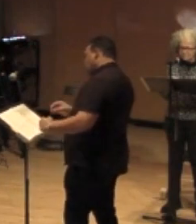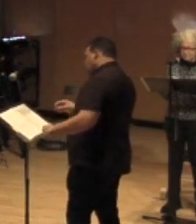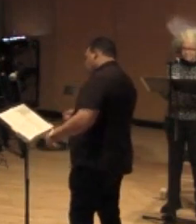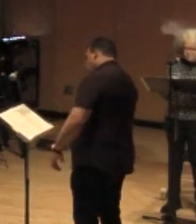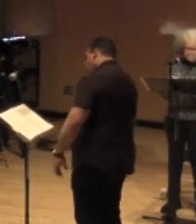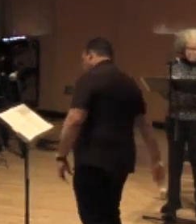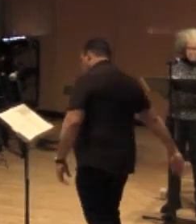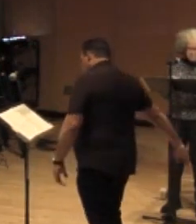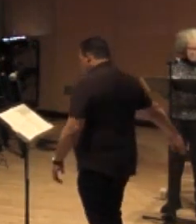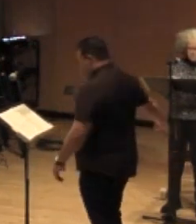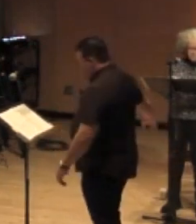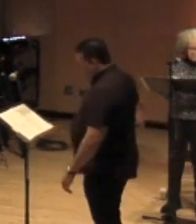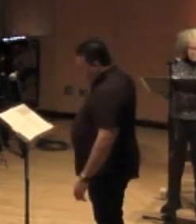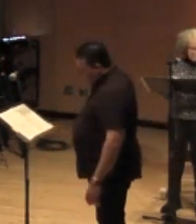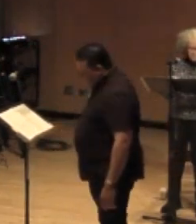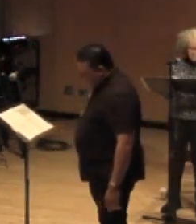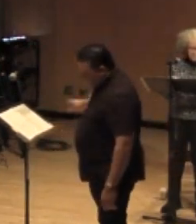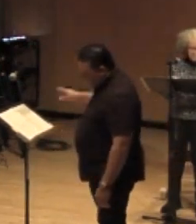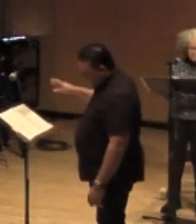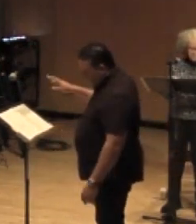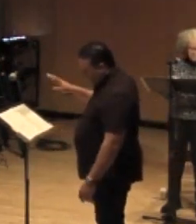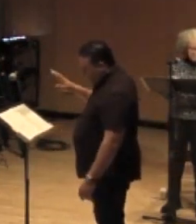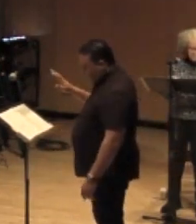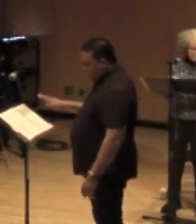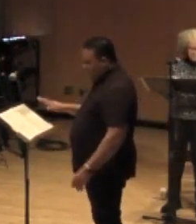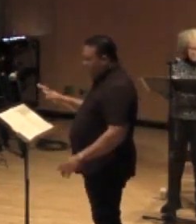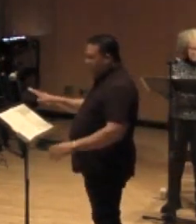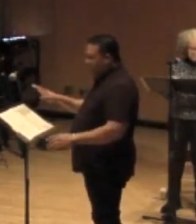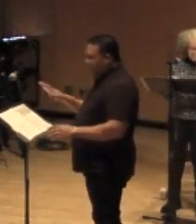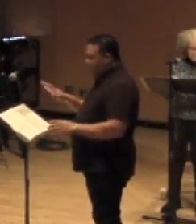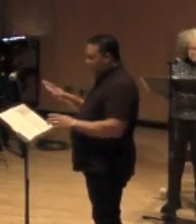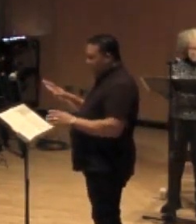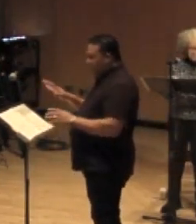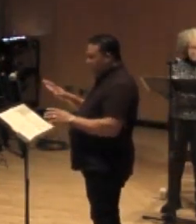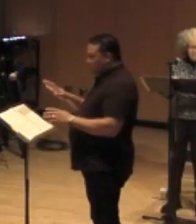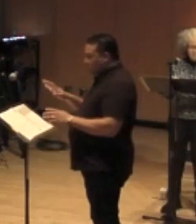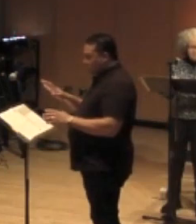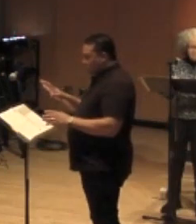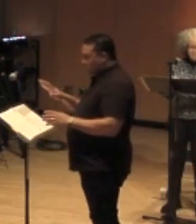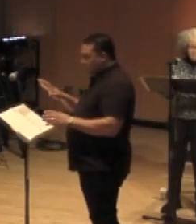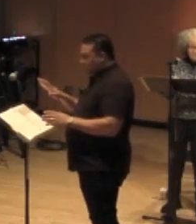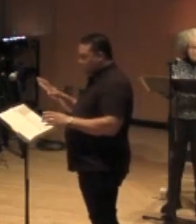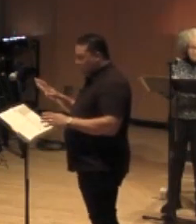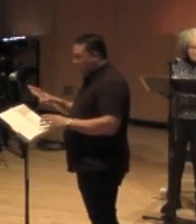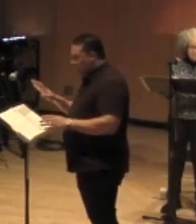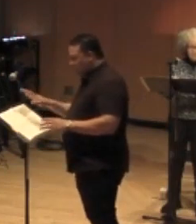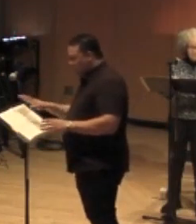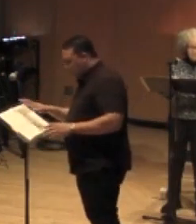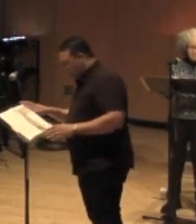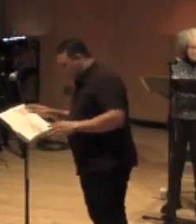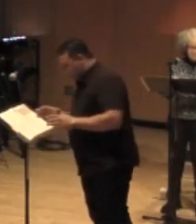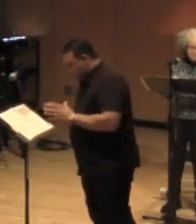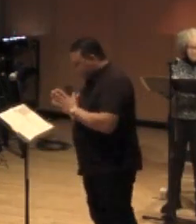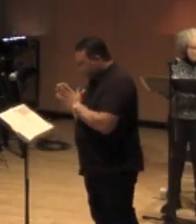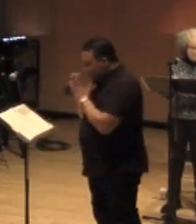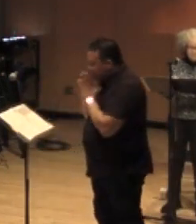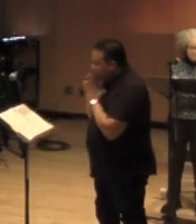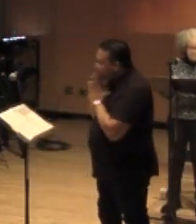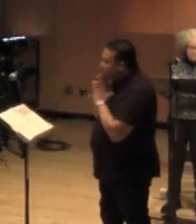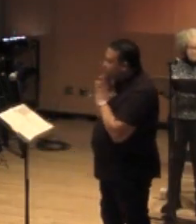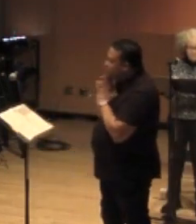raincoat on again yeah okay I'll yeah okay then I'll